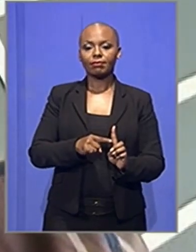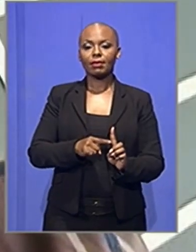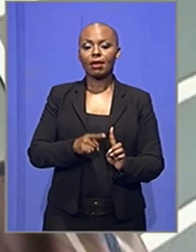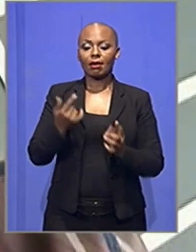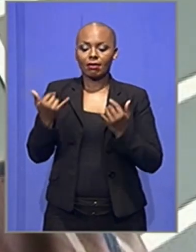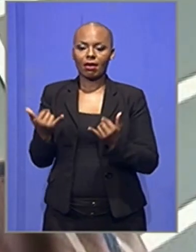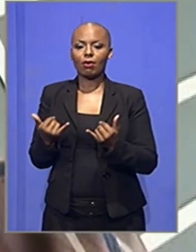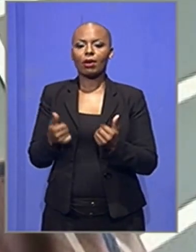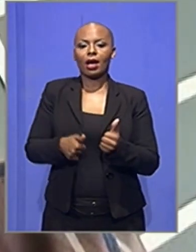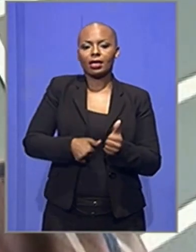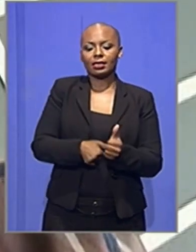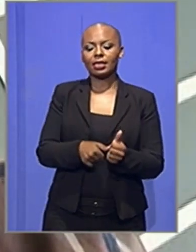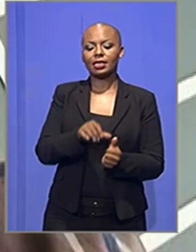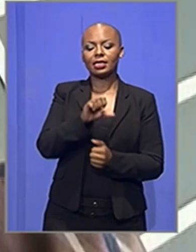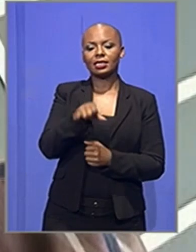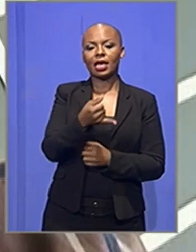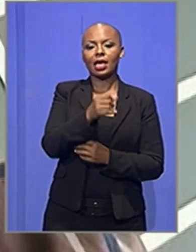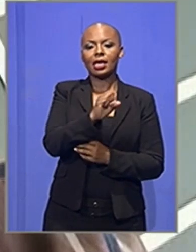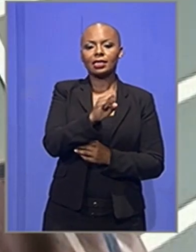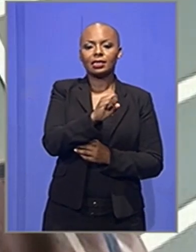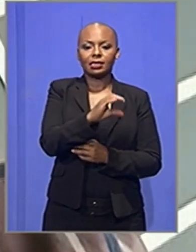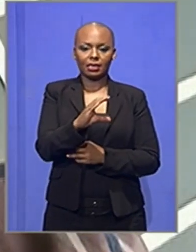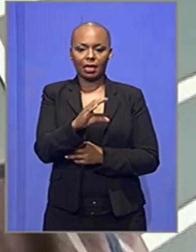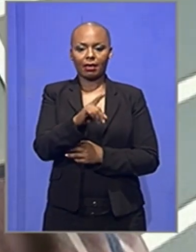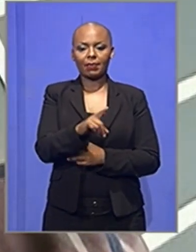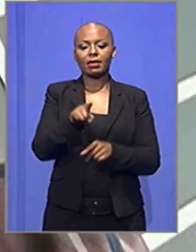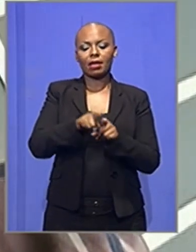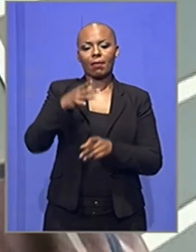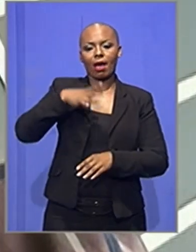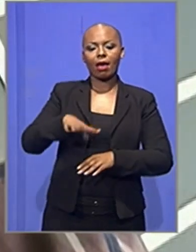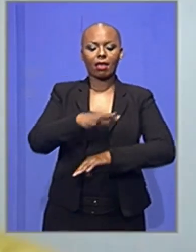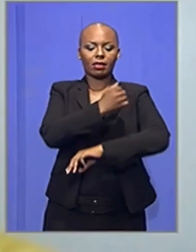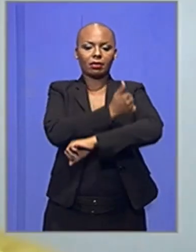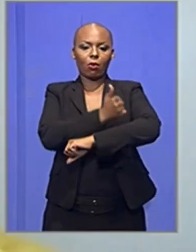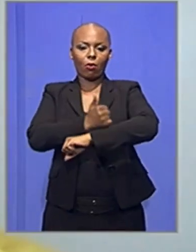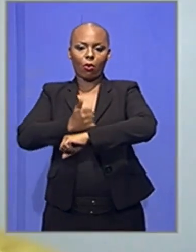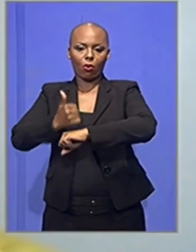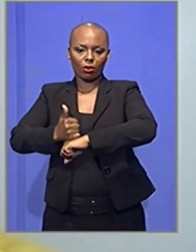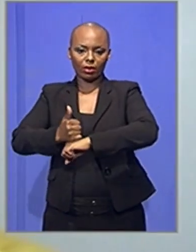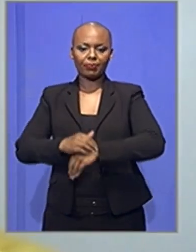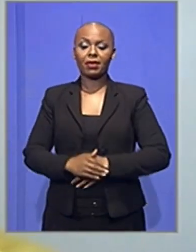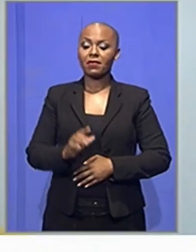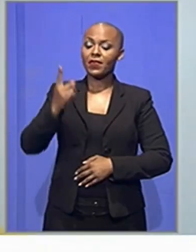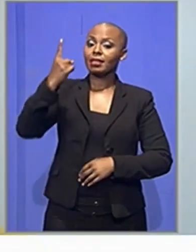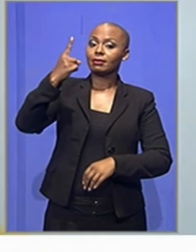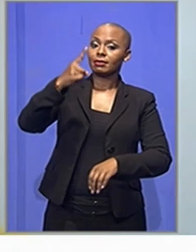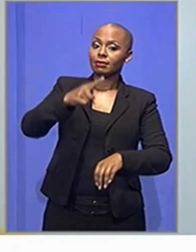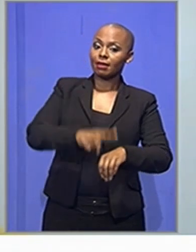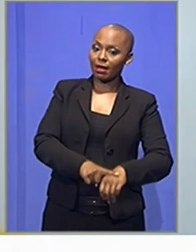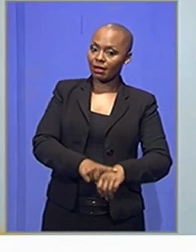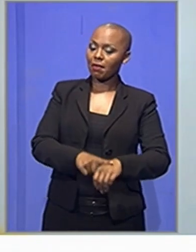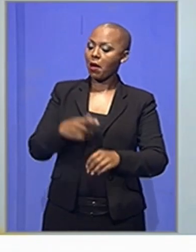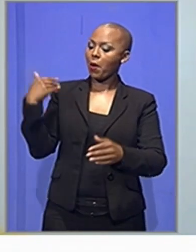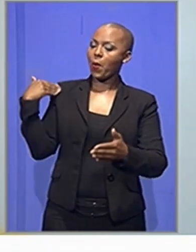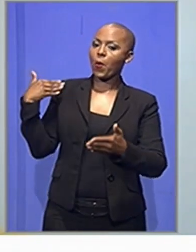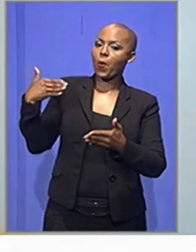the JSC as well and other stakeholders. For the first time in the history